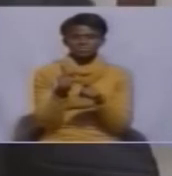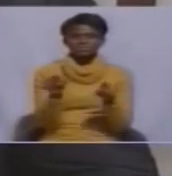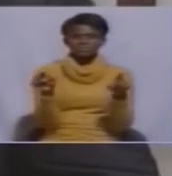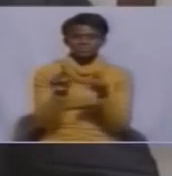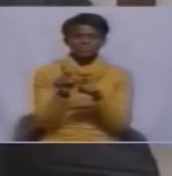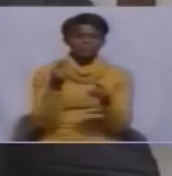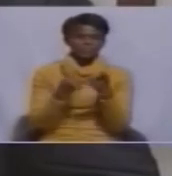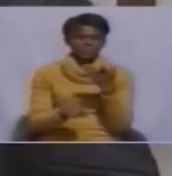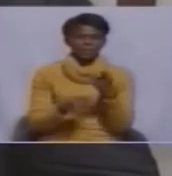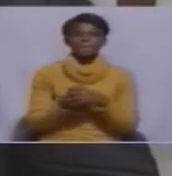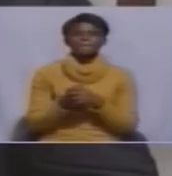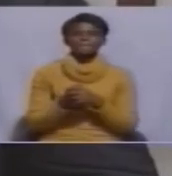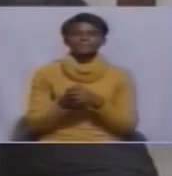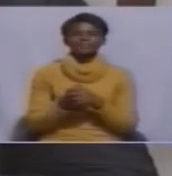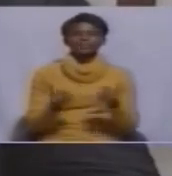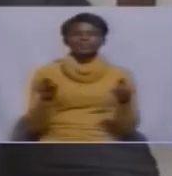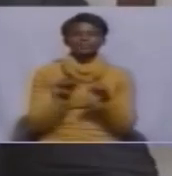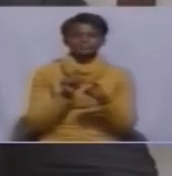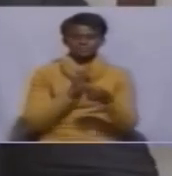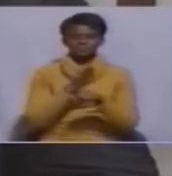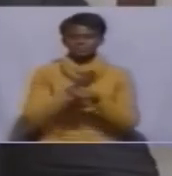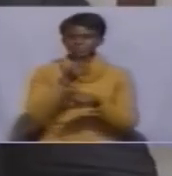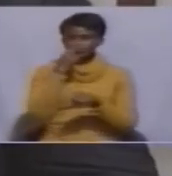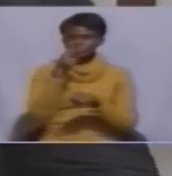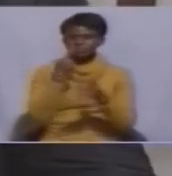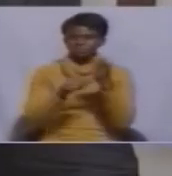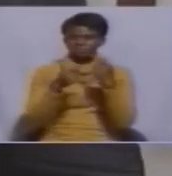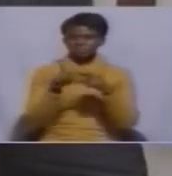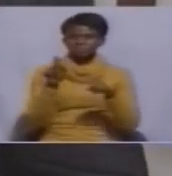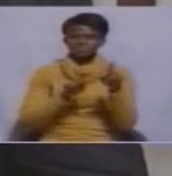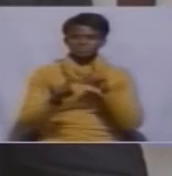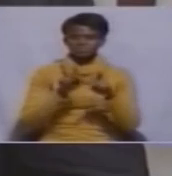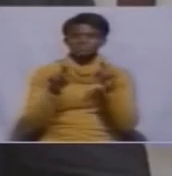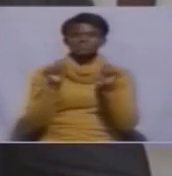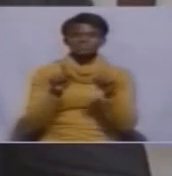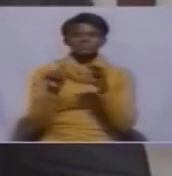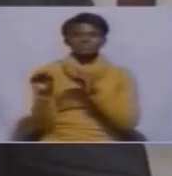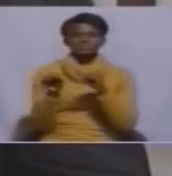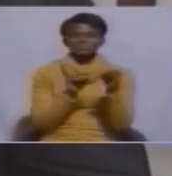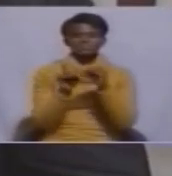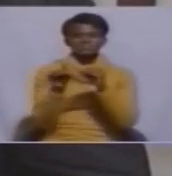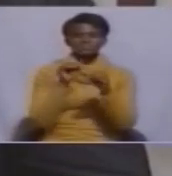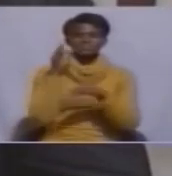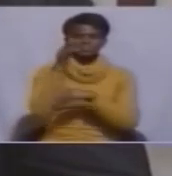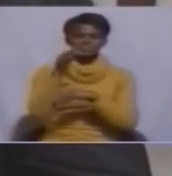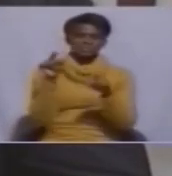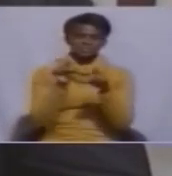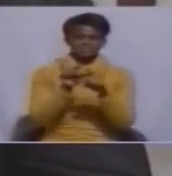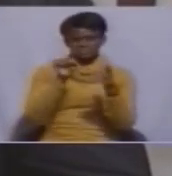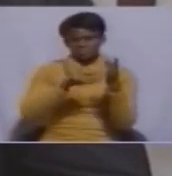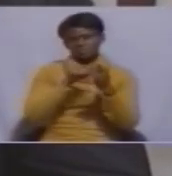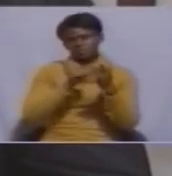provisions which, upon seeing how it applies, people can actually come forward and then an amendment can be